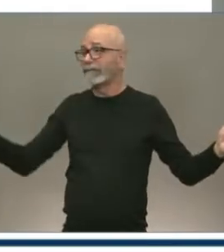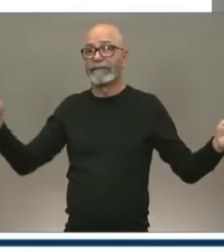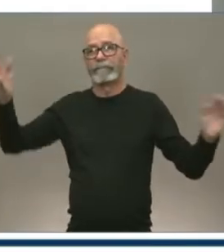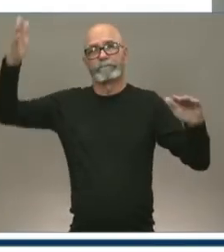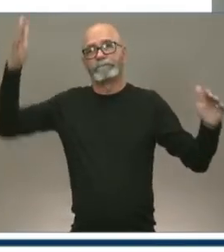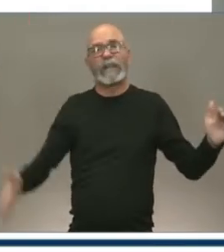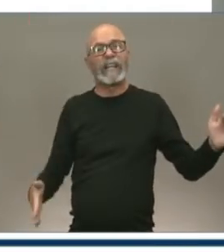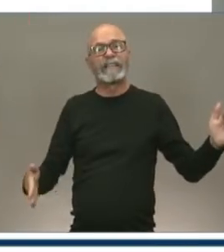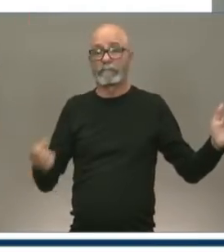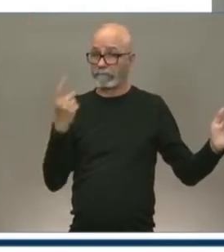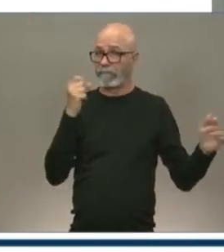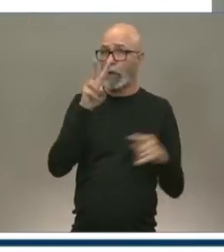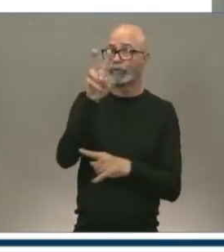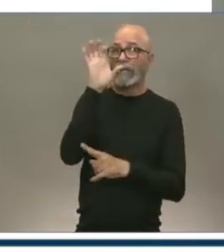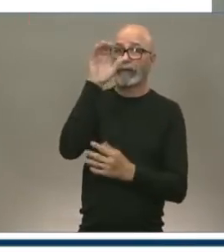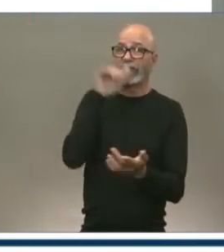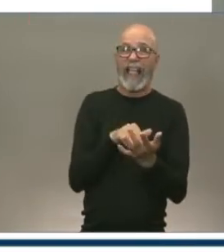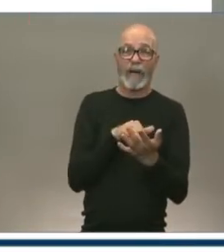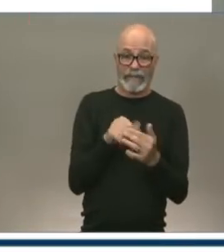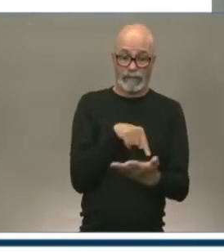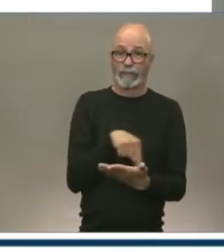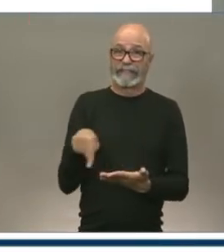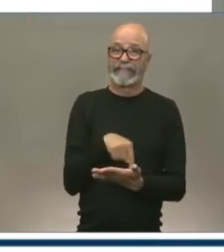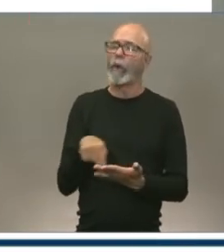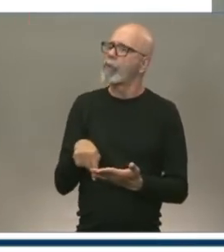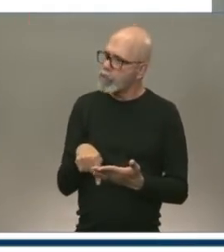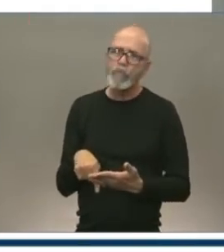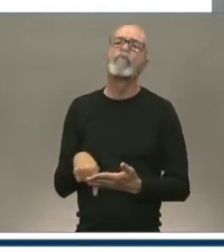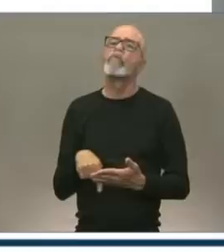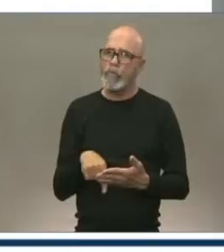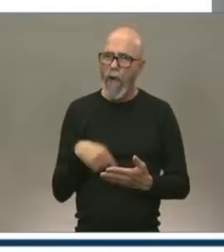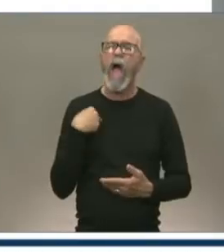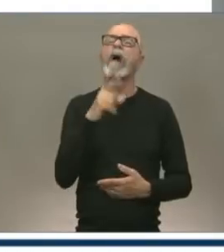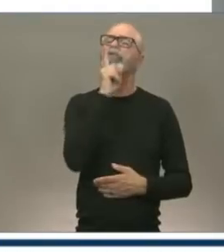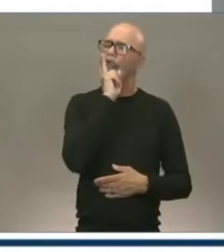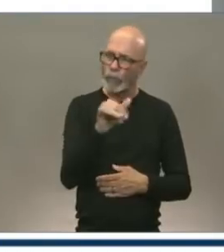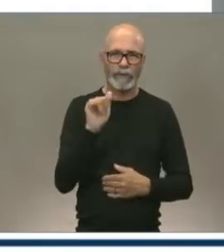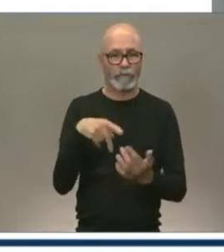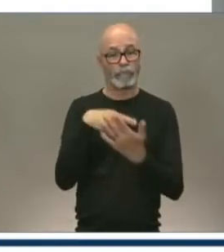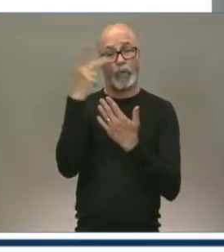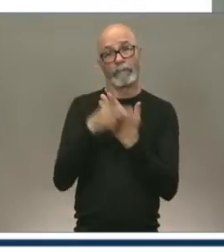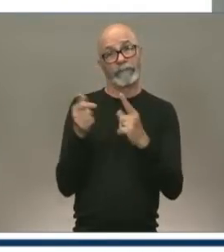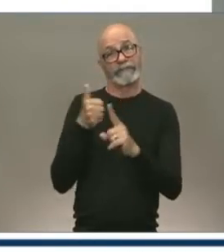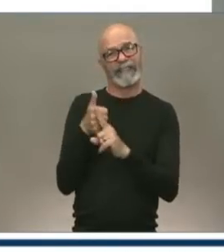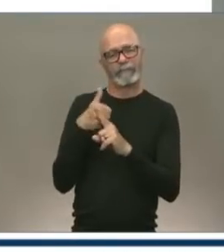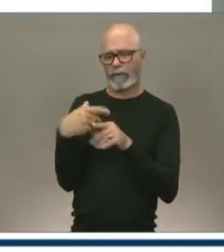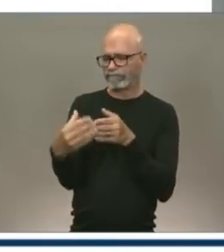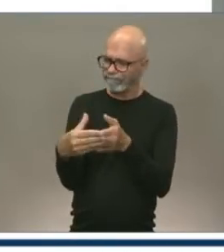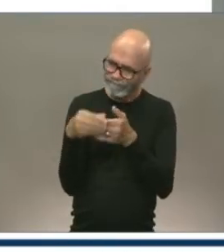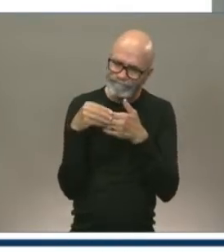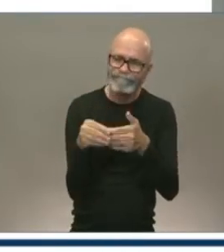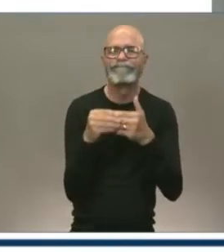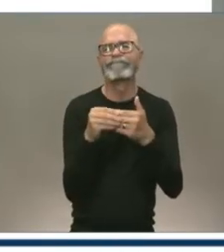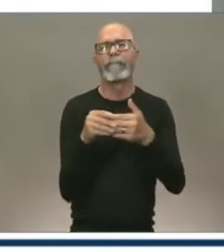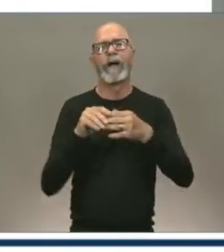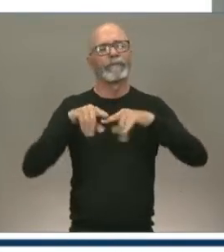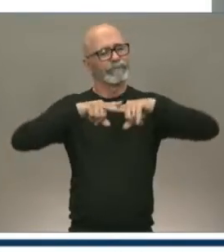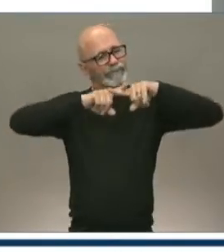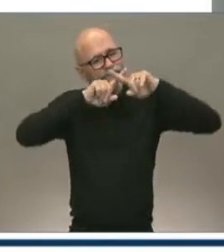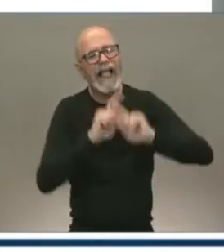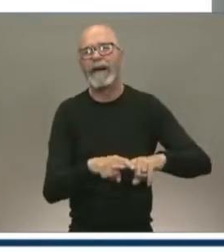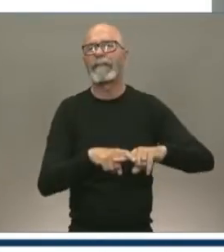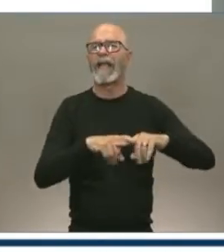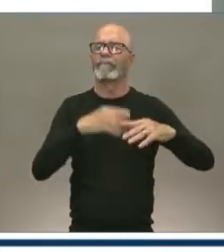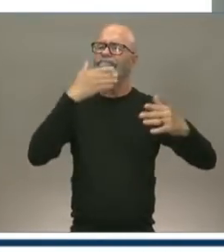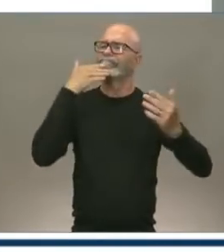dose goal this week. We have built a vaccine program that is equitable, flexible, and reliable, and our rollout is